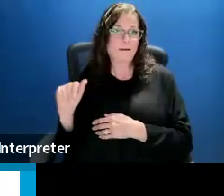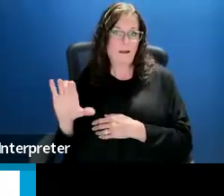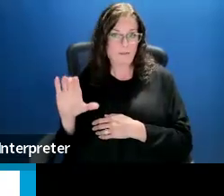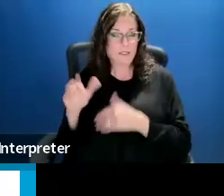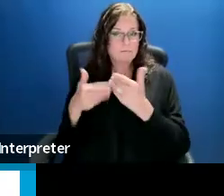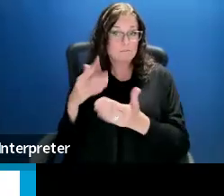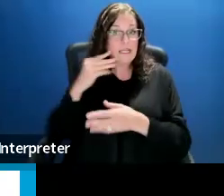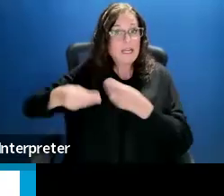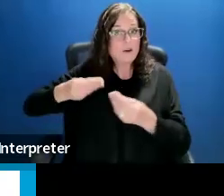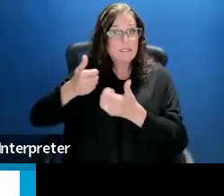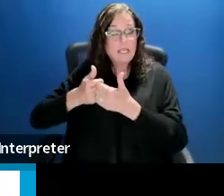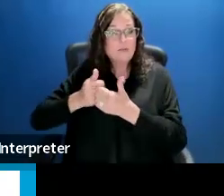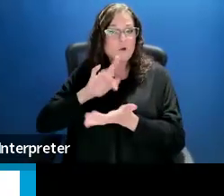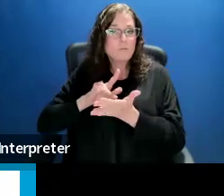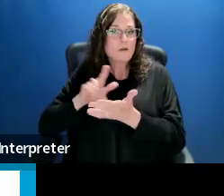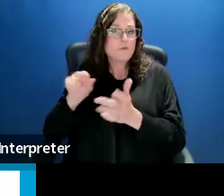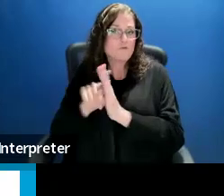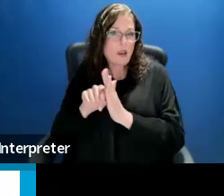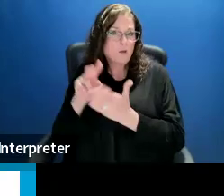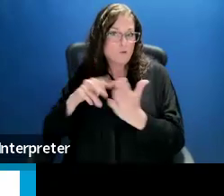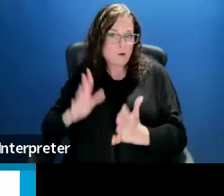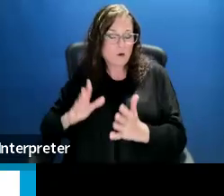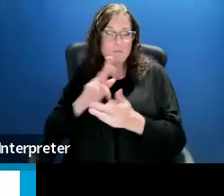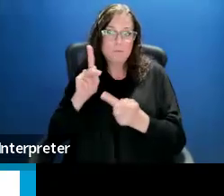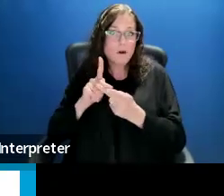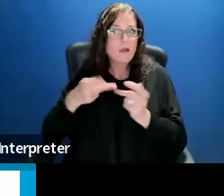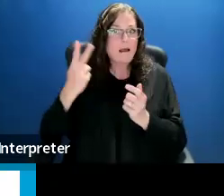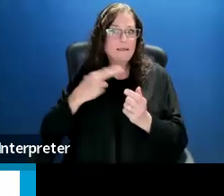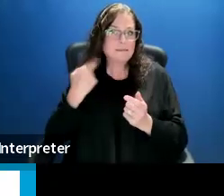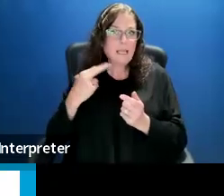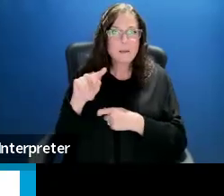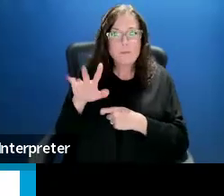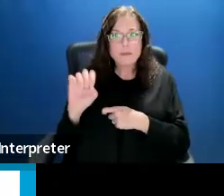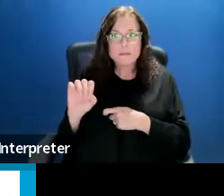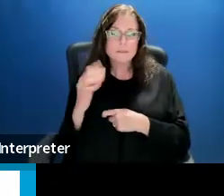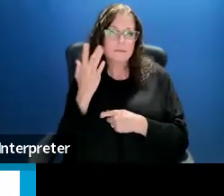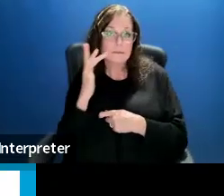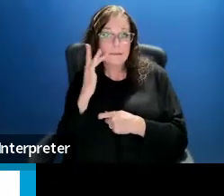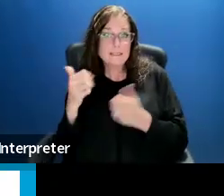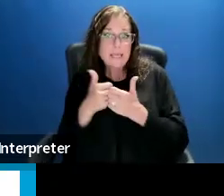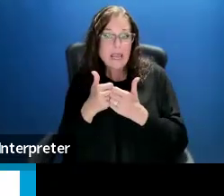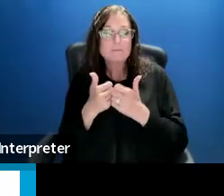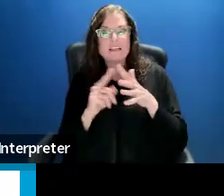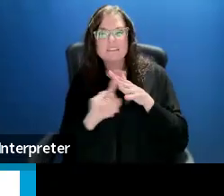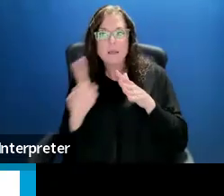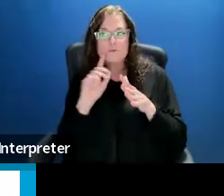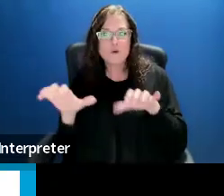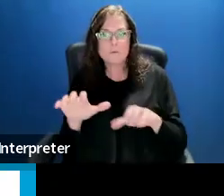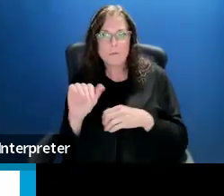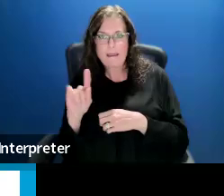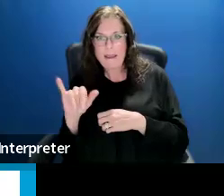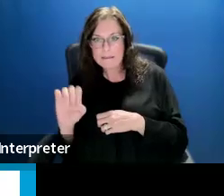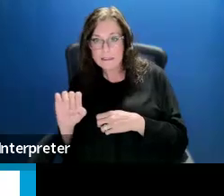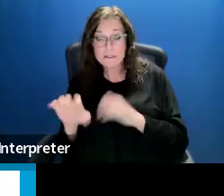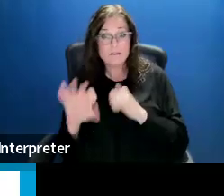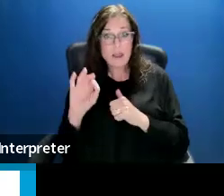the inheritance game for middle grade readers and is perfect for those who crave high-stakes puzzles, clever games, and escape room antics. Readers will also